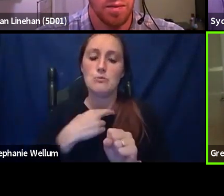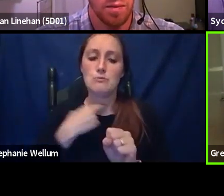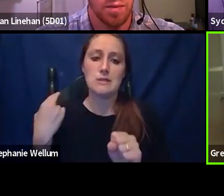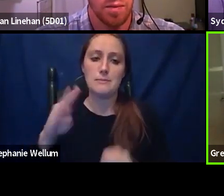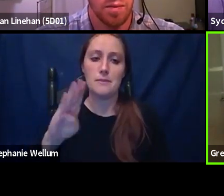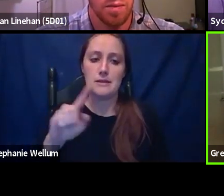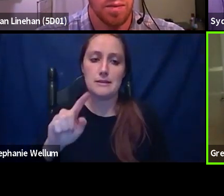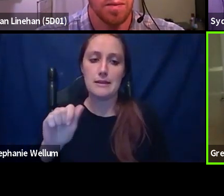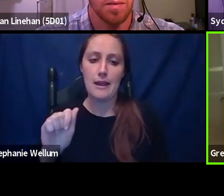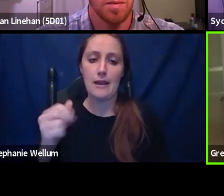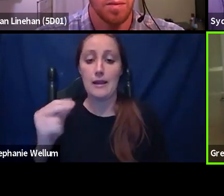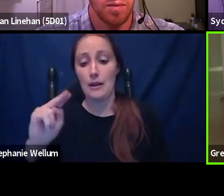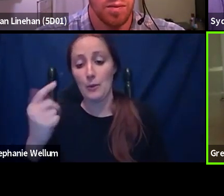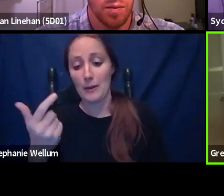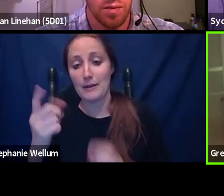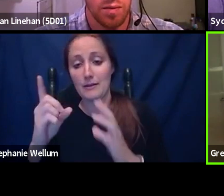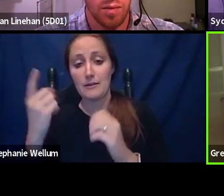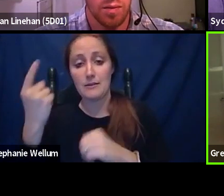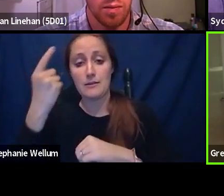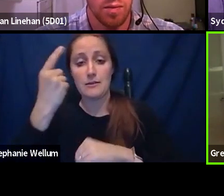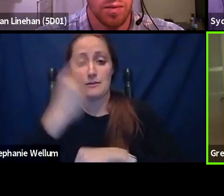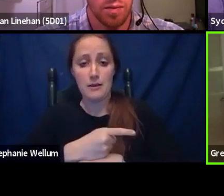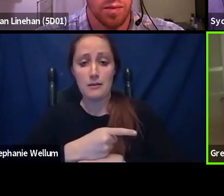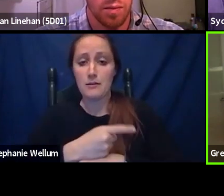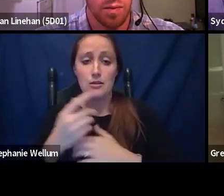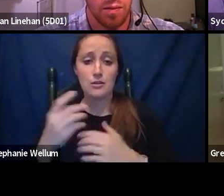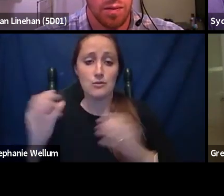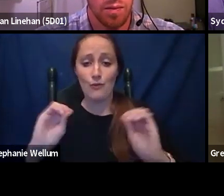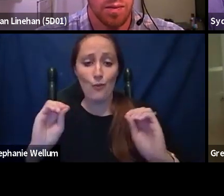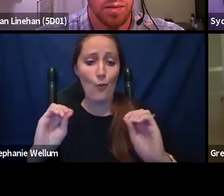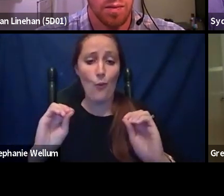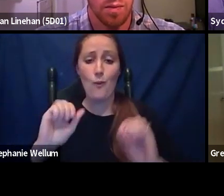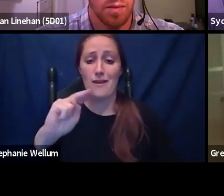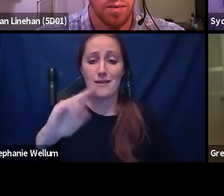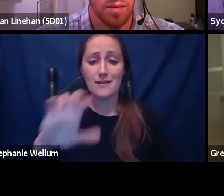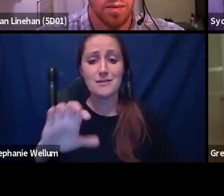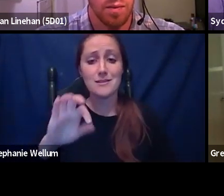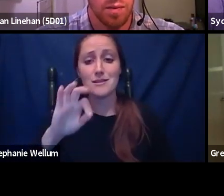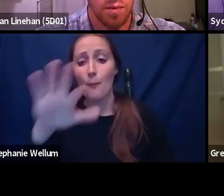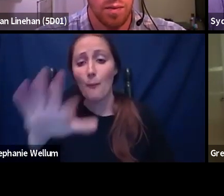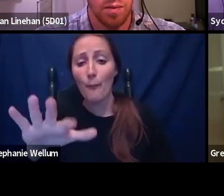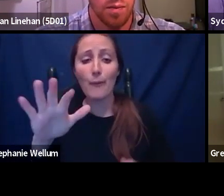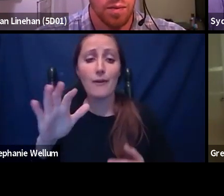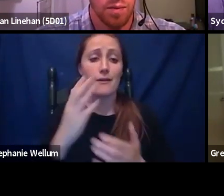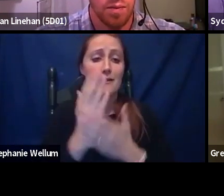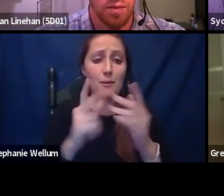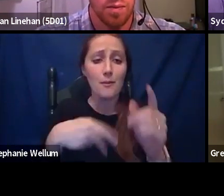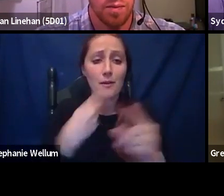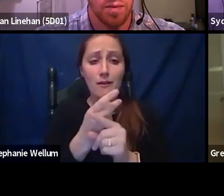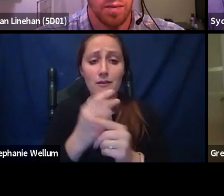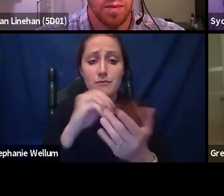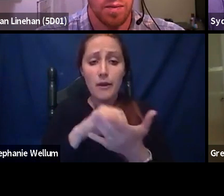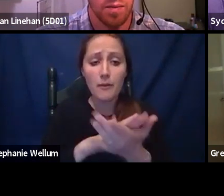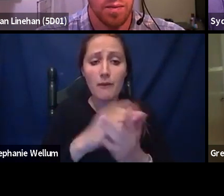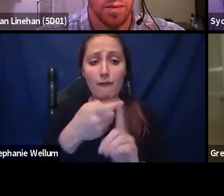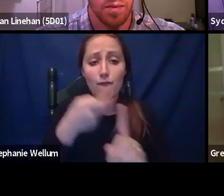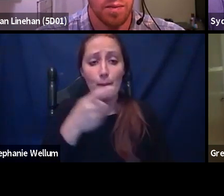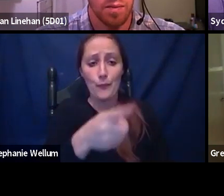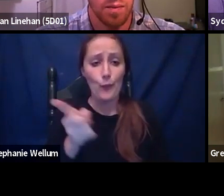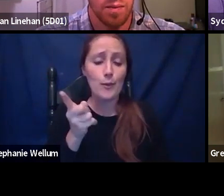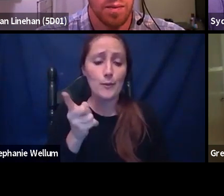have input from the ANC, some type of documentation from the ANC. And just to,